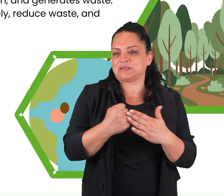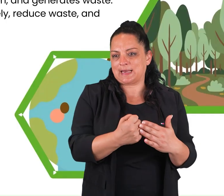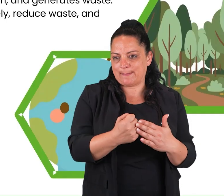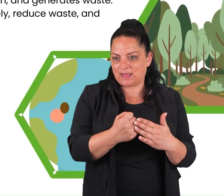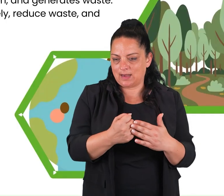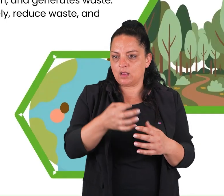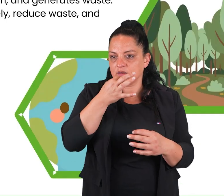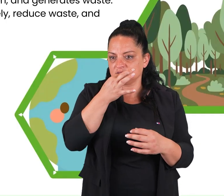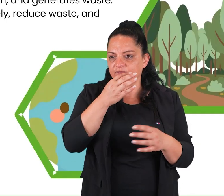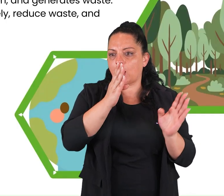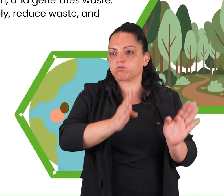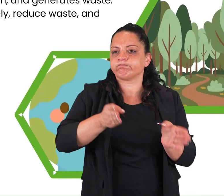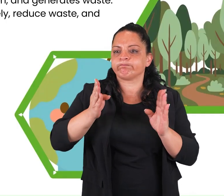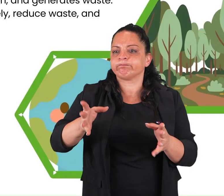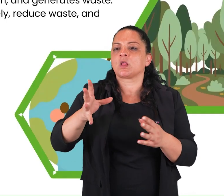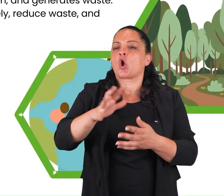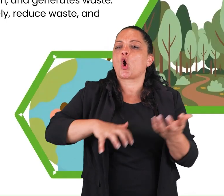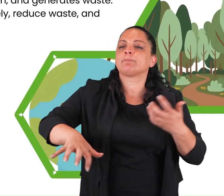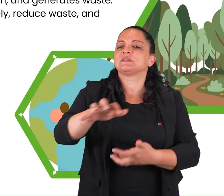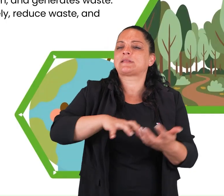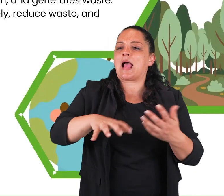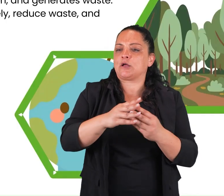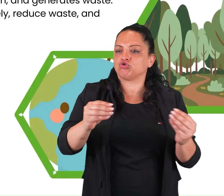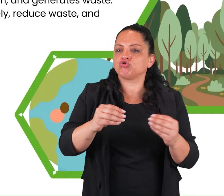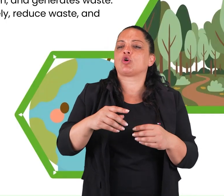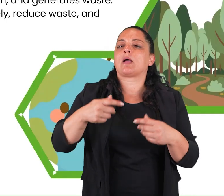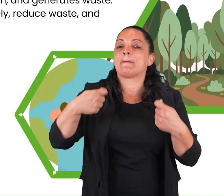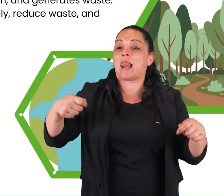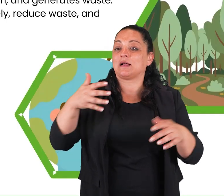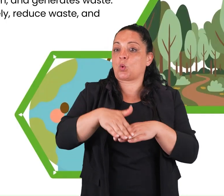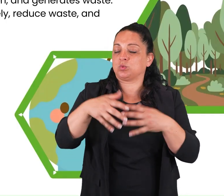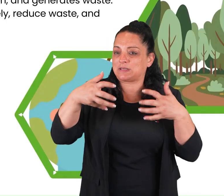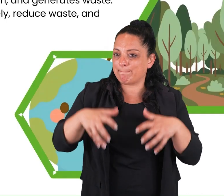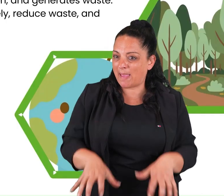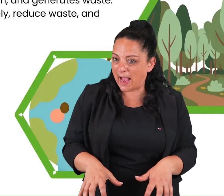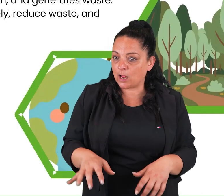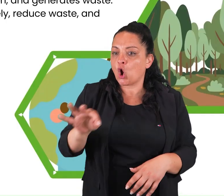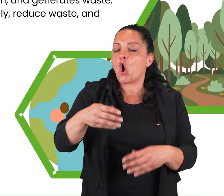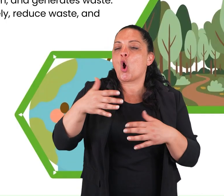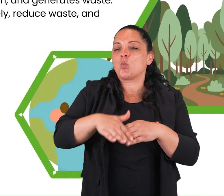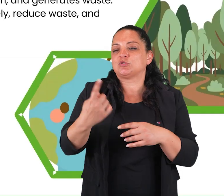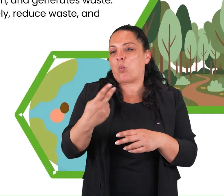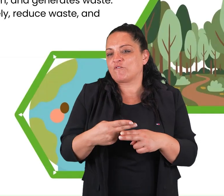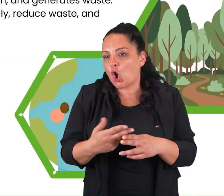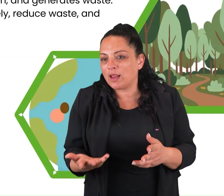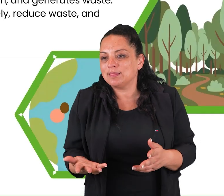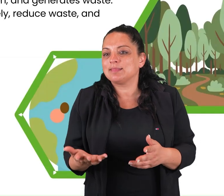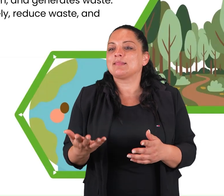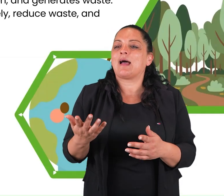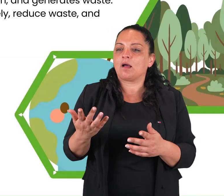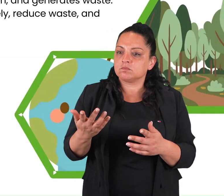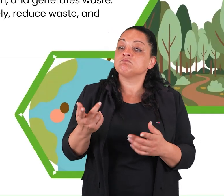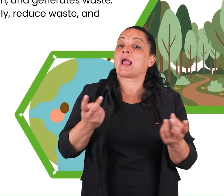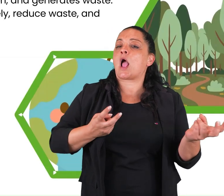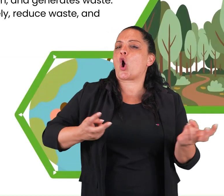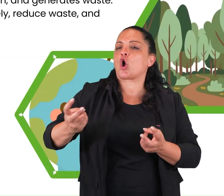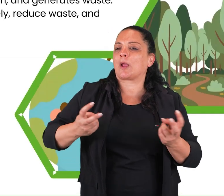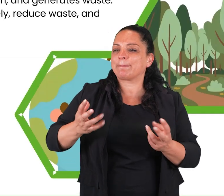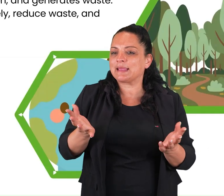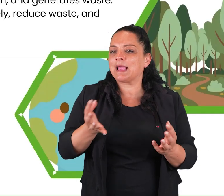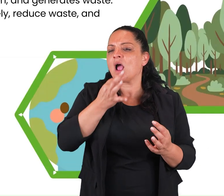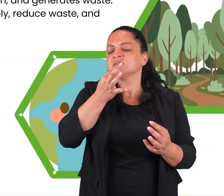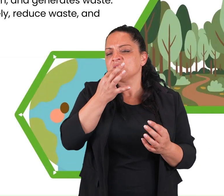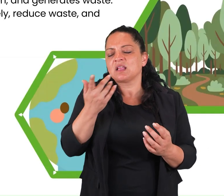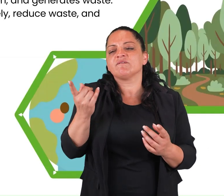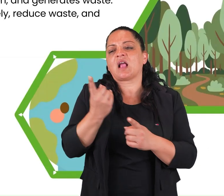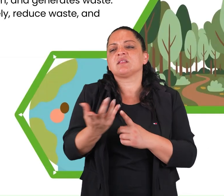and production. Composting, reduce single-use plastics. Support circular economy practices